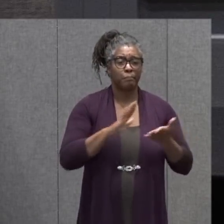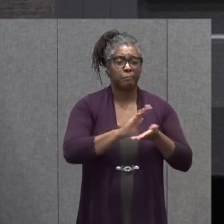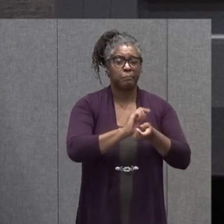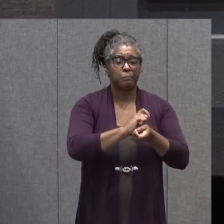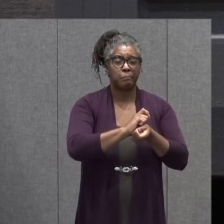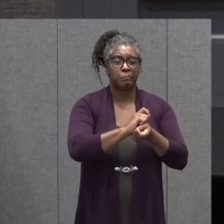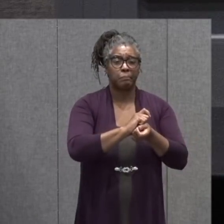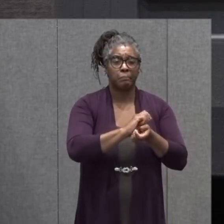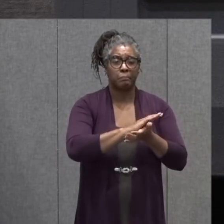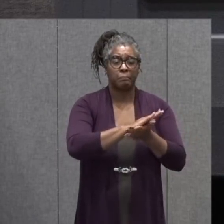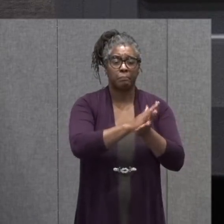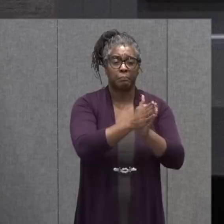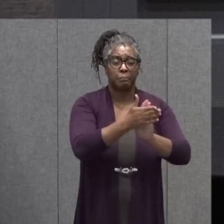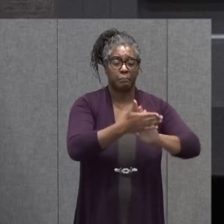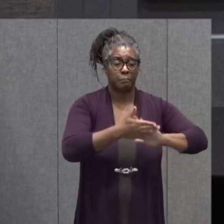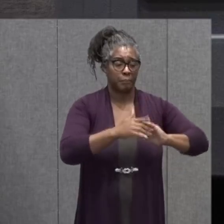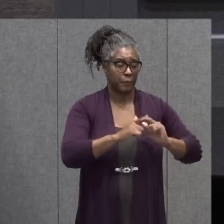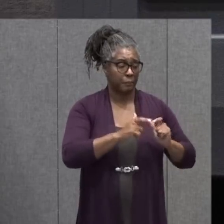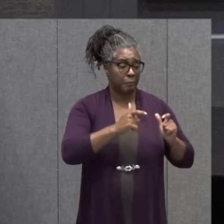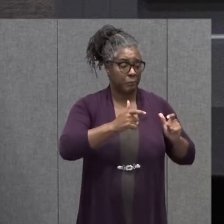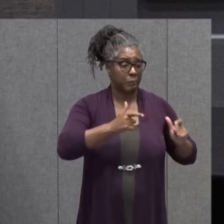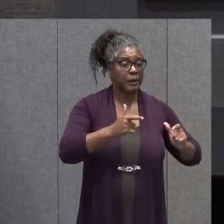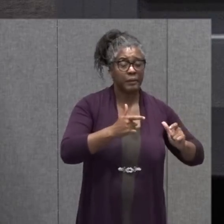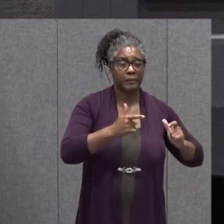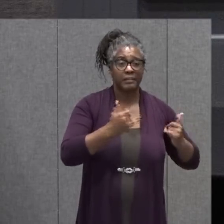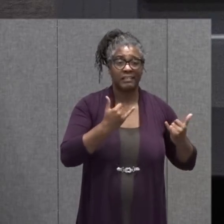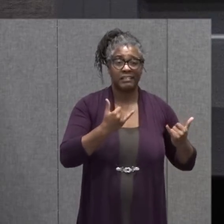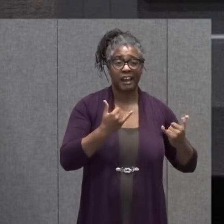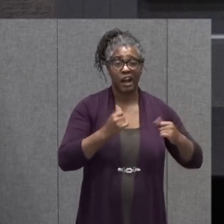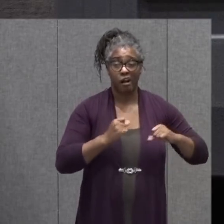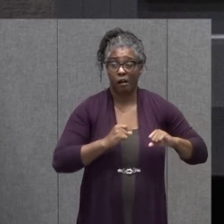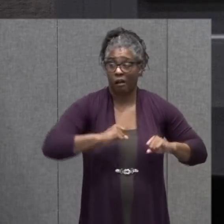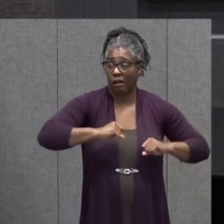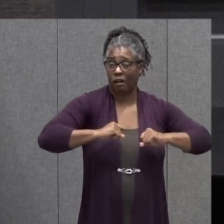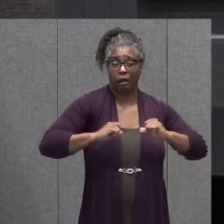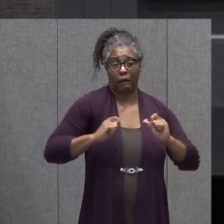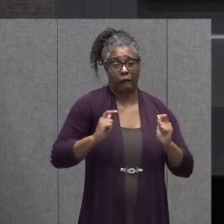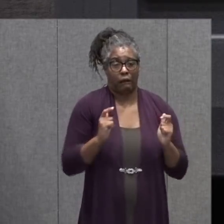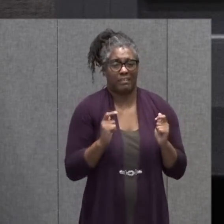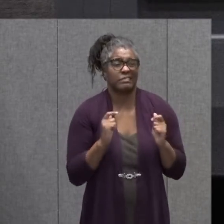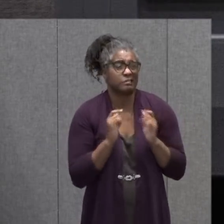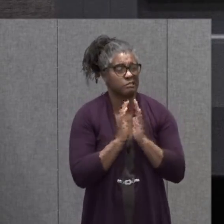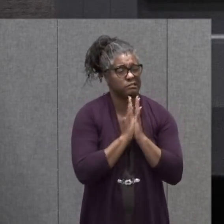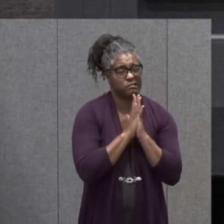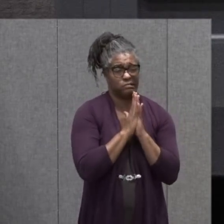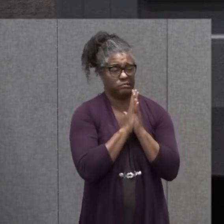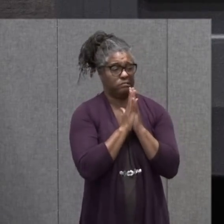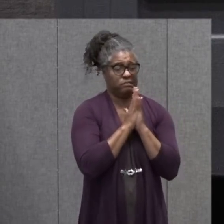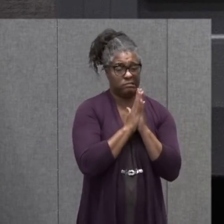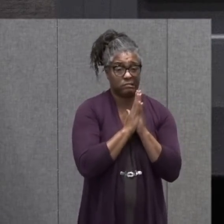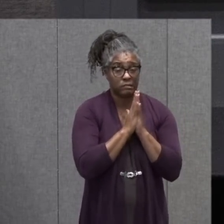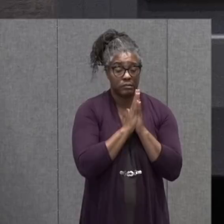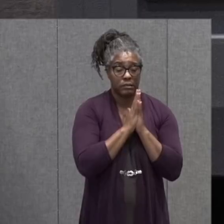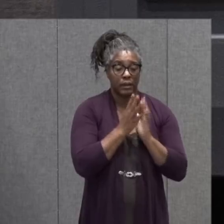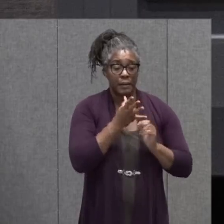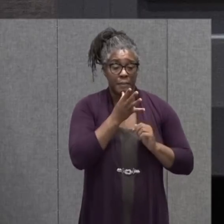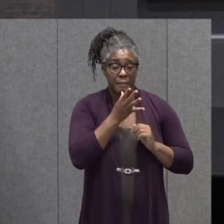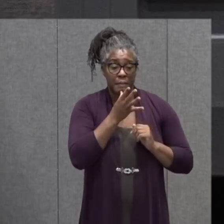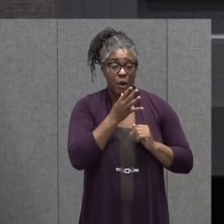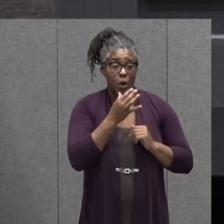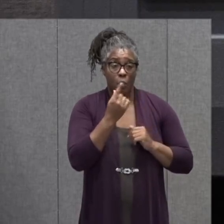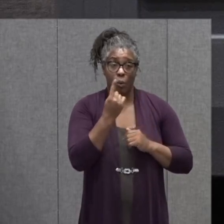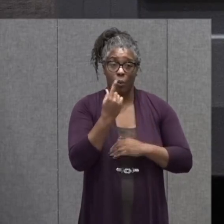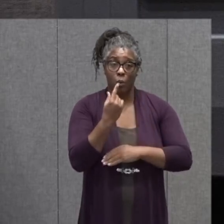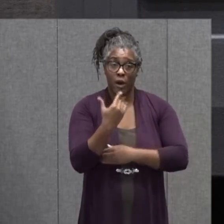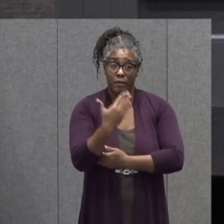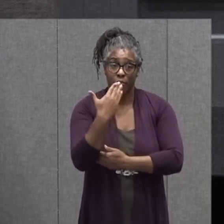no room for them in the cozy cottage anymore. I'm sorry, said their mother one morning, but it's time